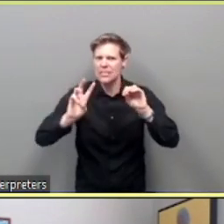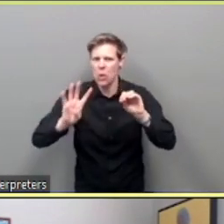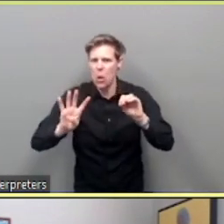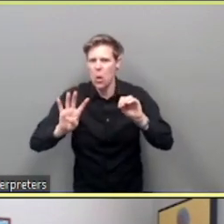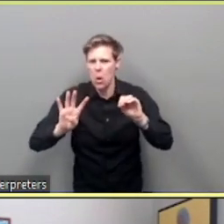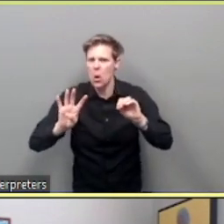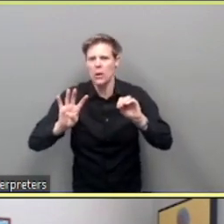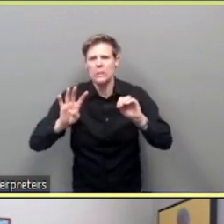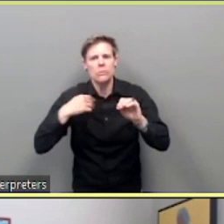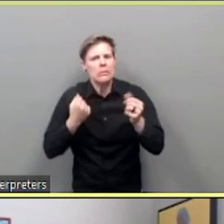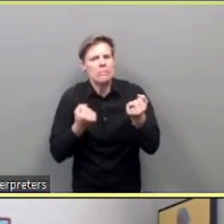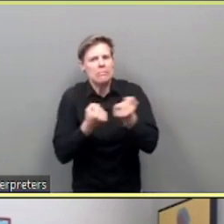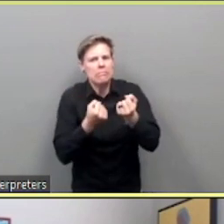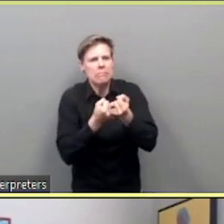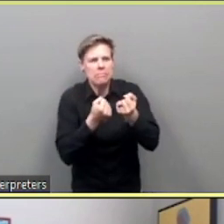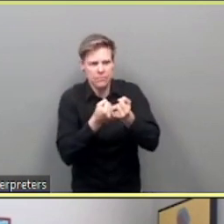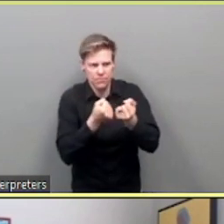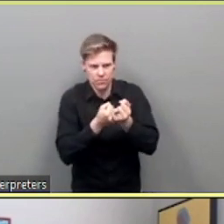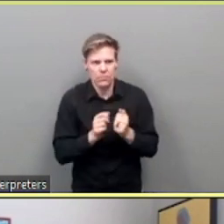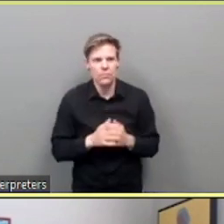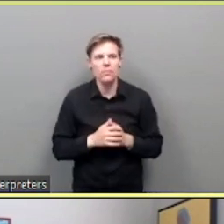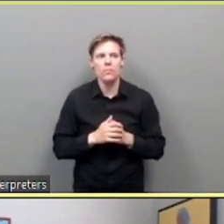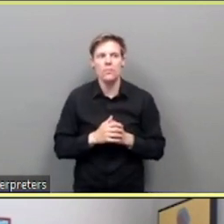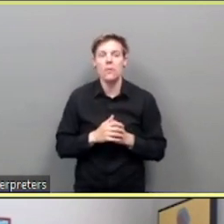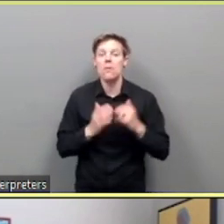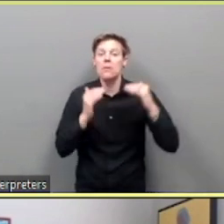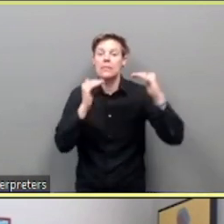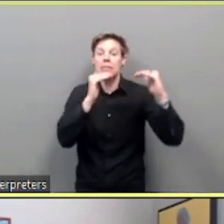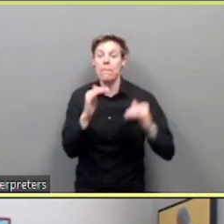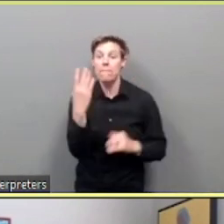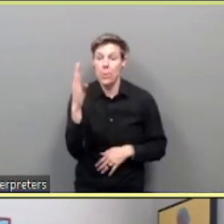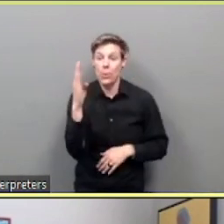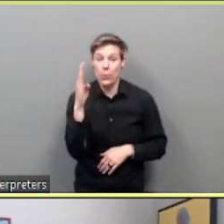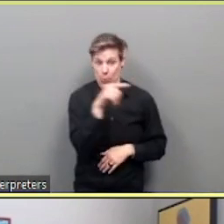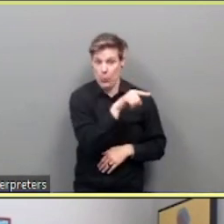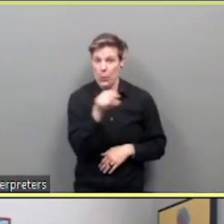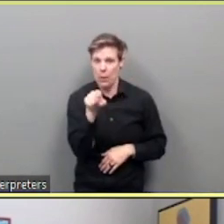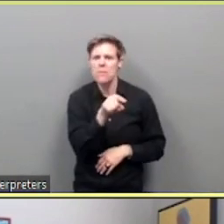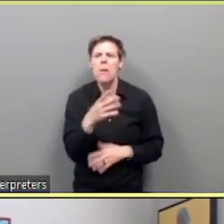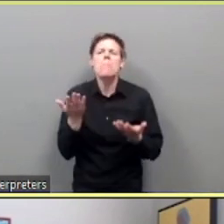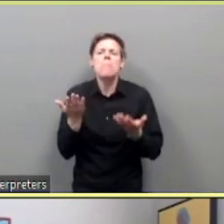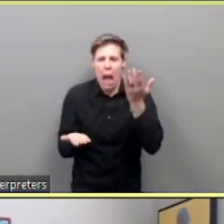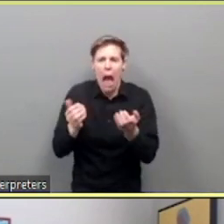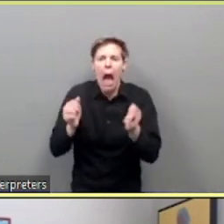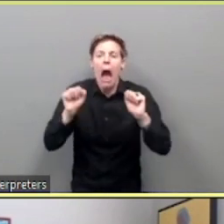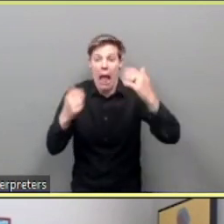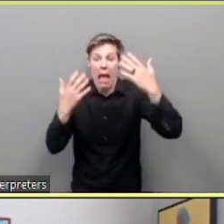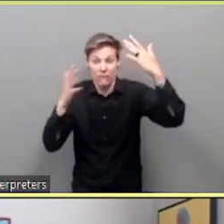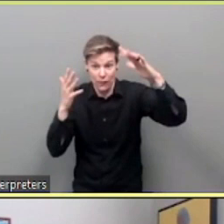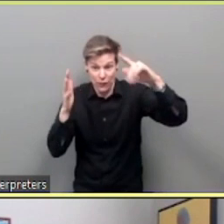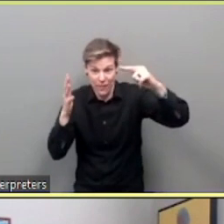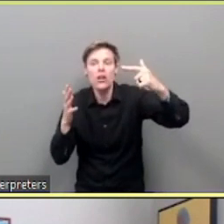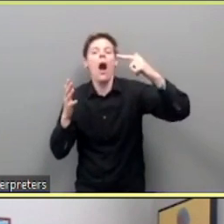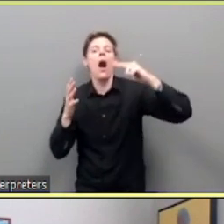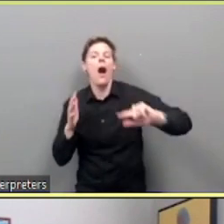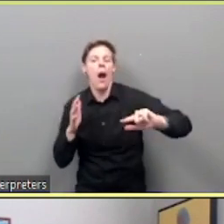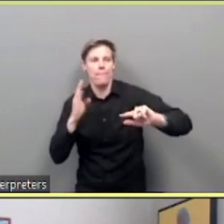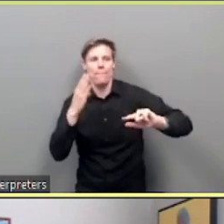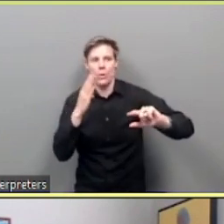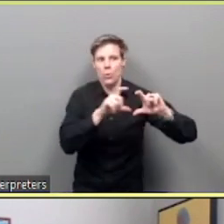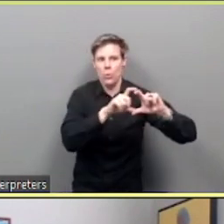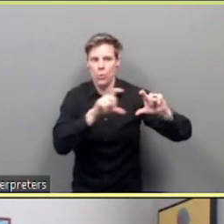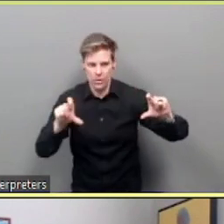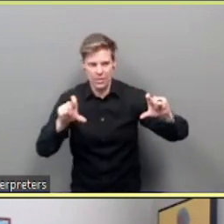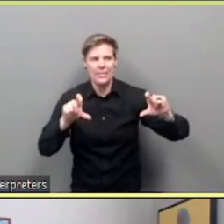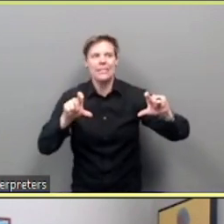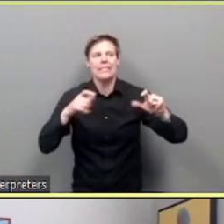other group of the may get vaccine really came about because every person has to identify their individual